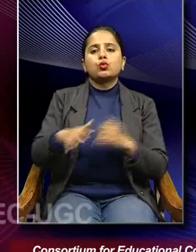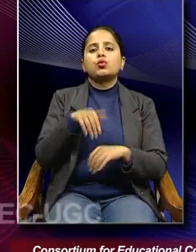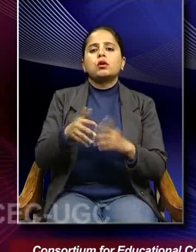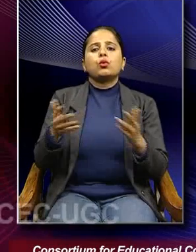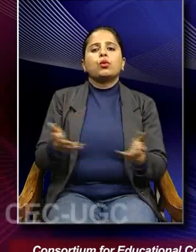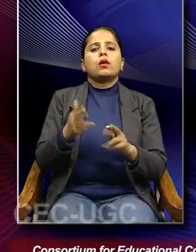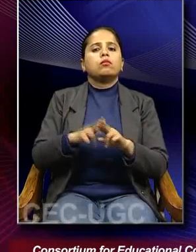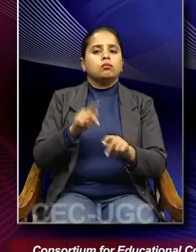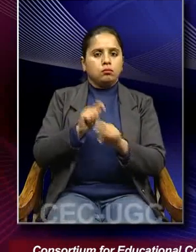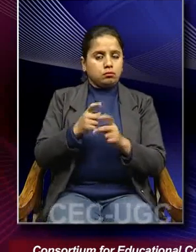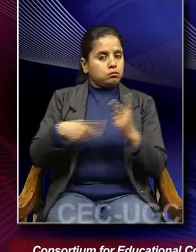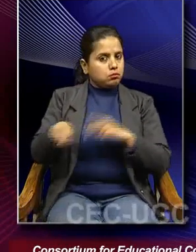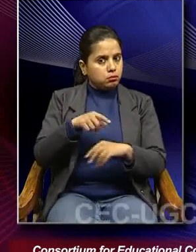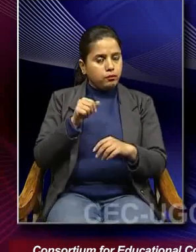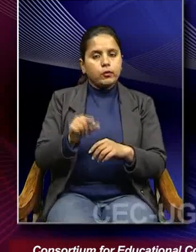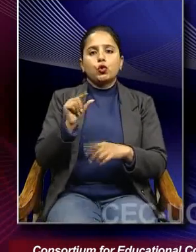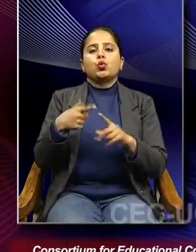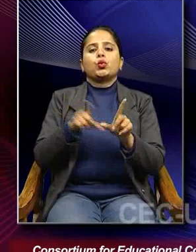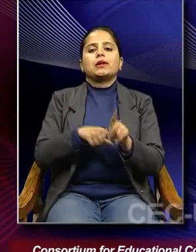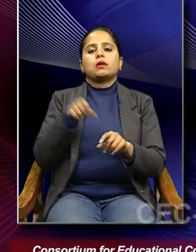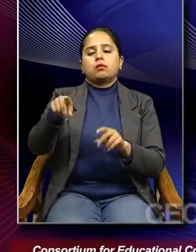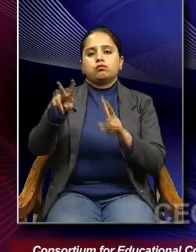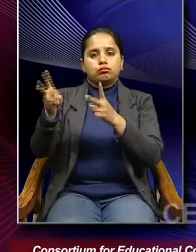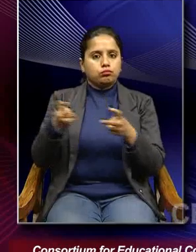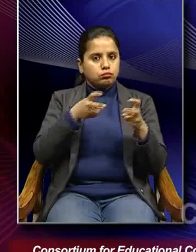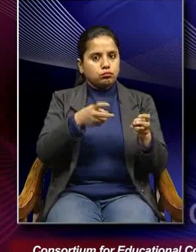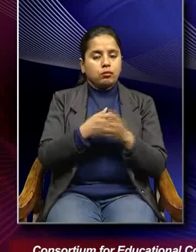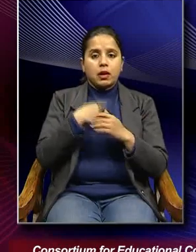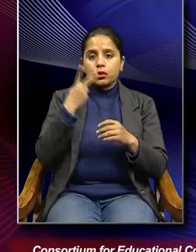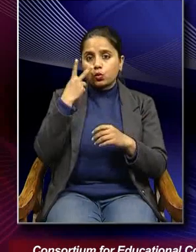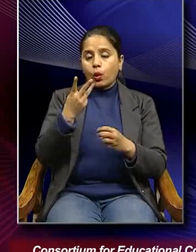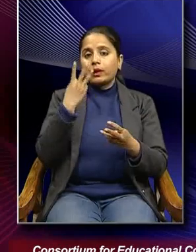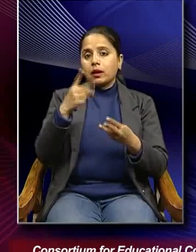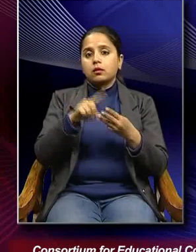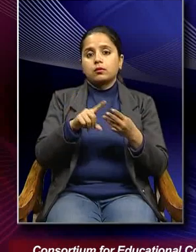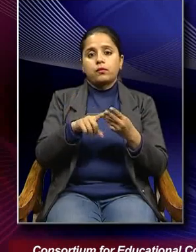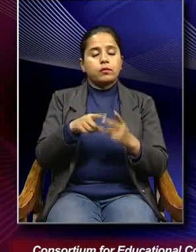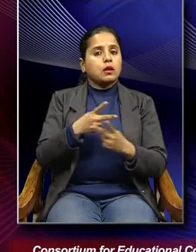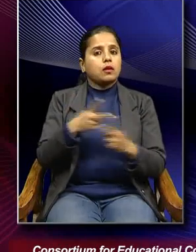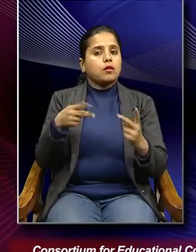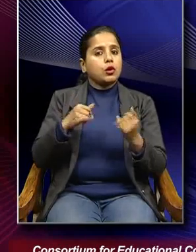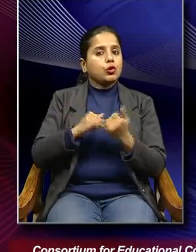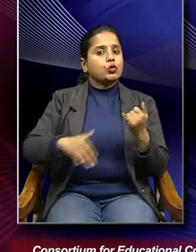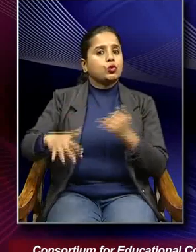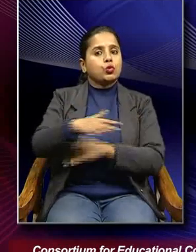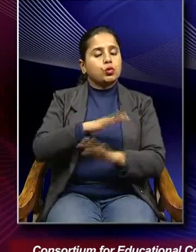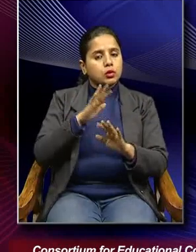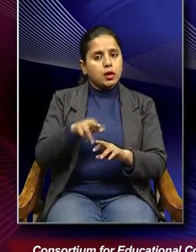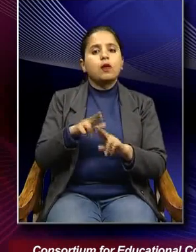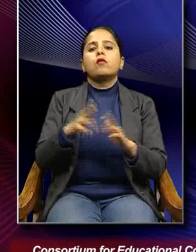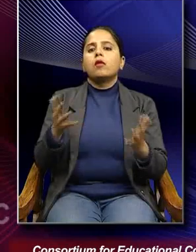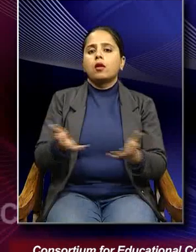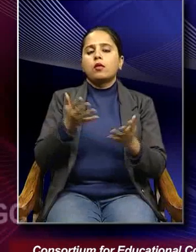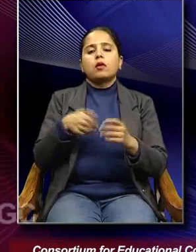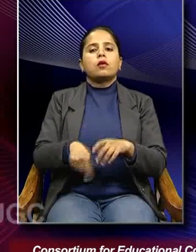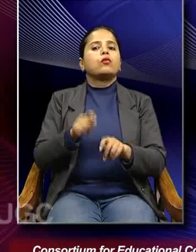was derived from the utility functions, and we saw that three different types of social welfare function derived, and later on